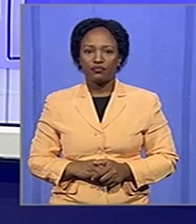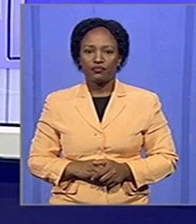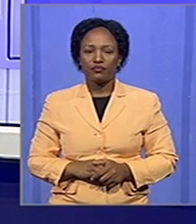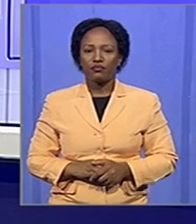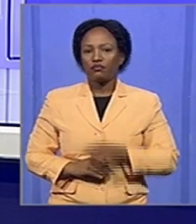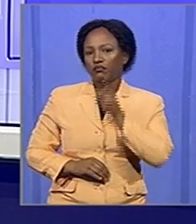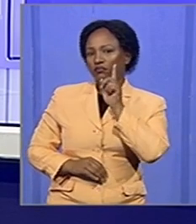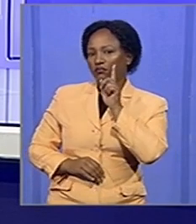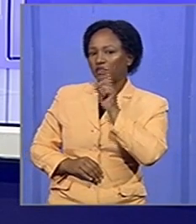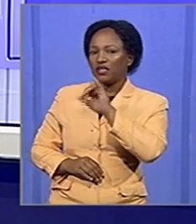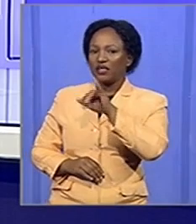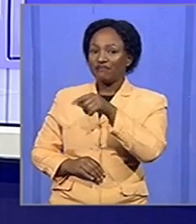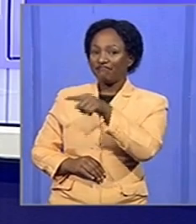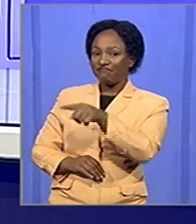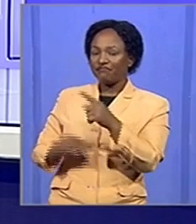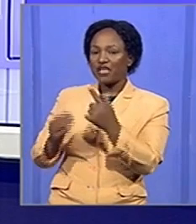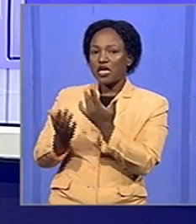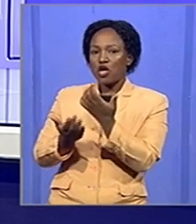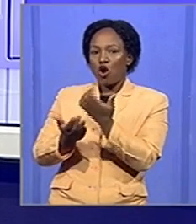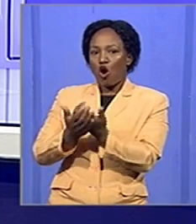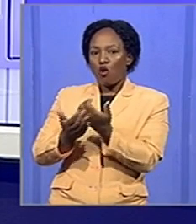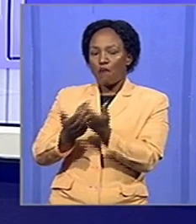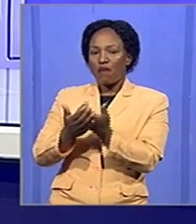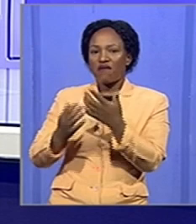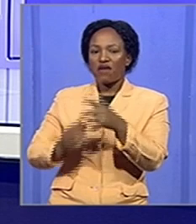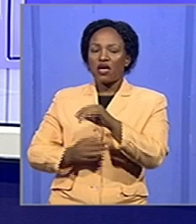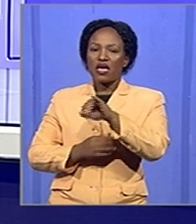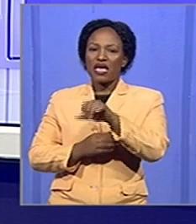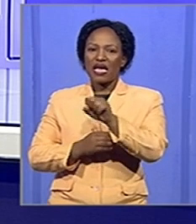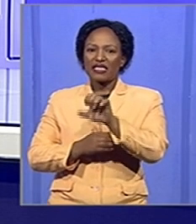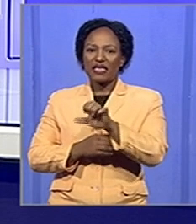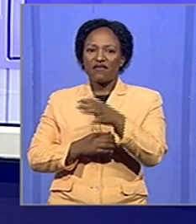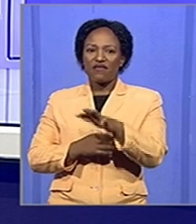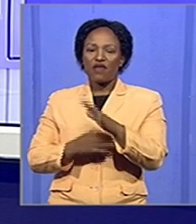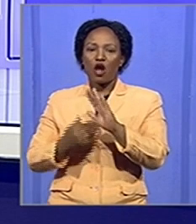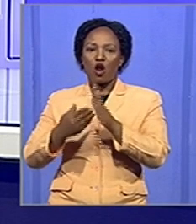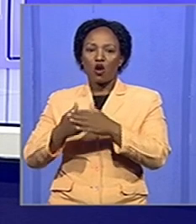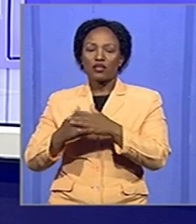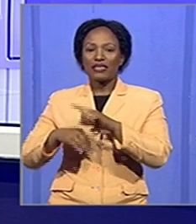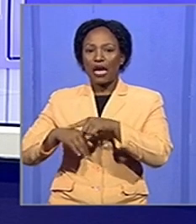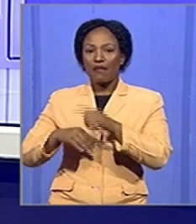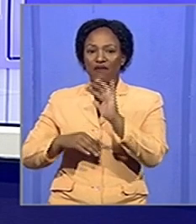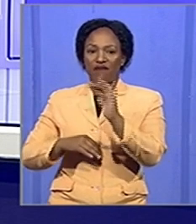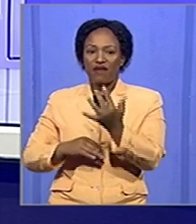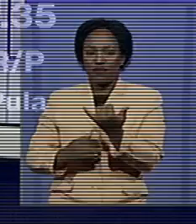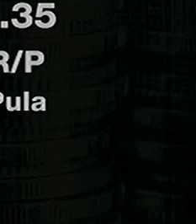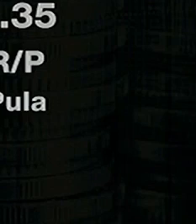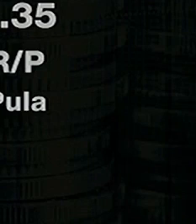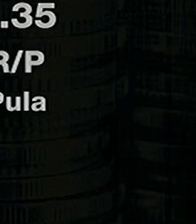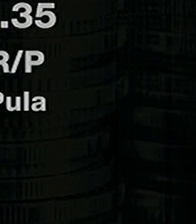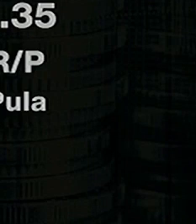Jwale ha re bone hore mebaraka e sebeditse jwang ha JSE e ne ikwala horeng ya bohlano.